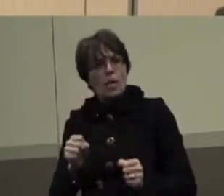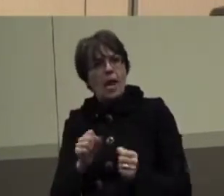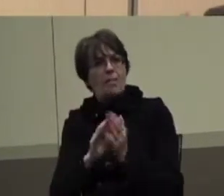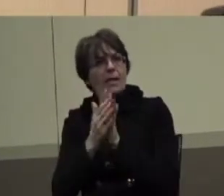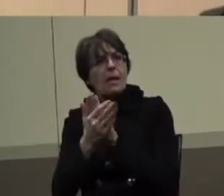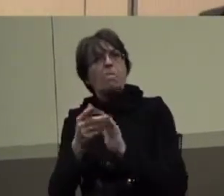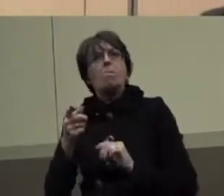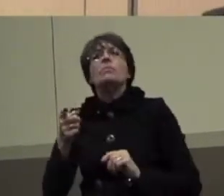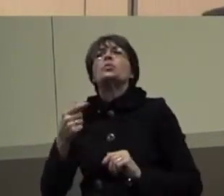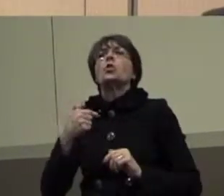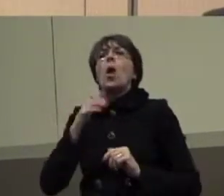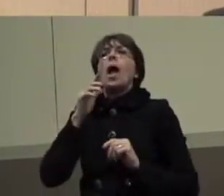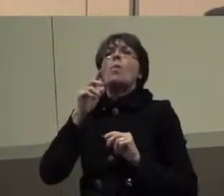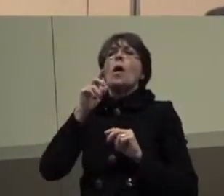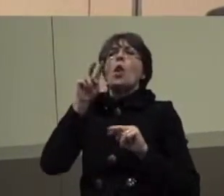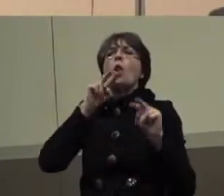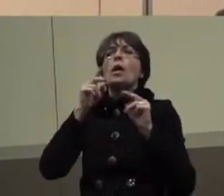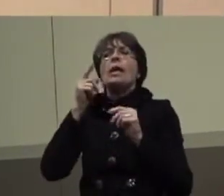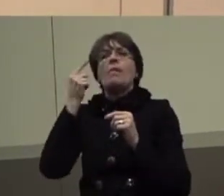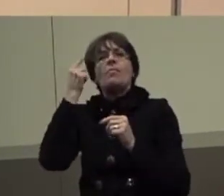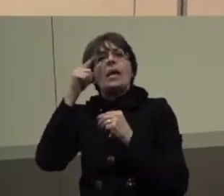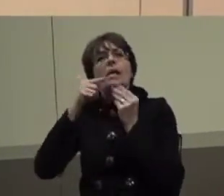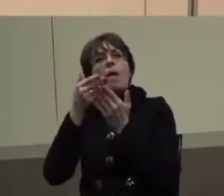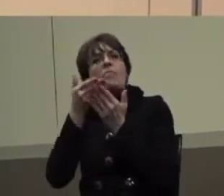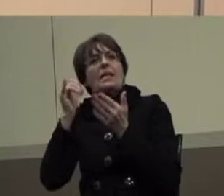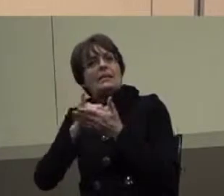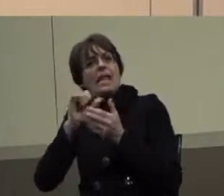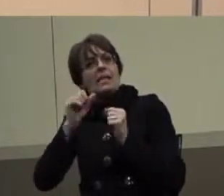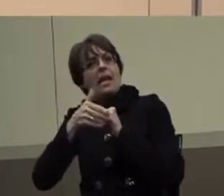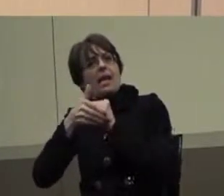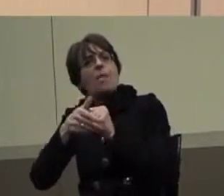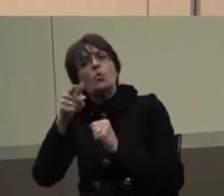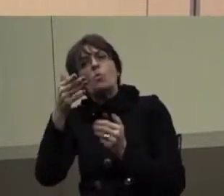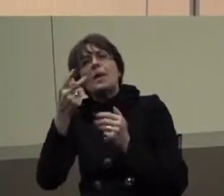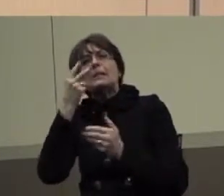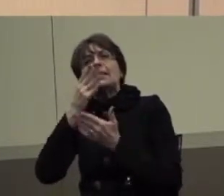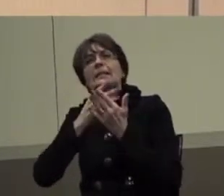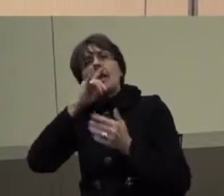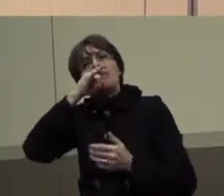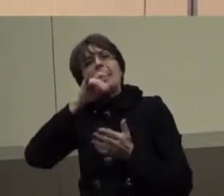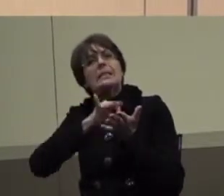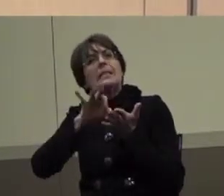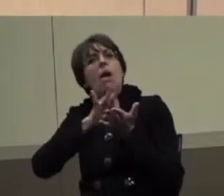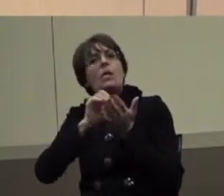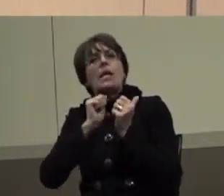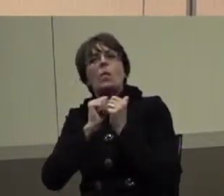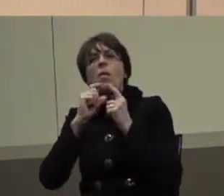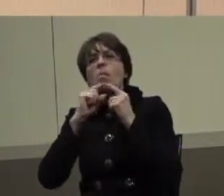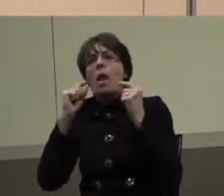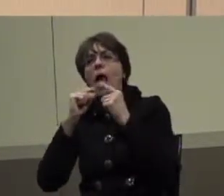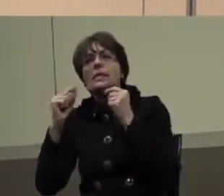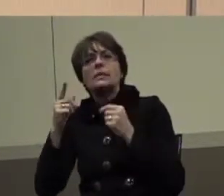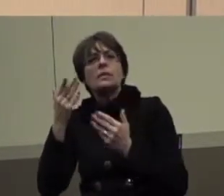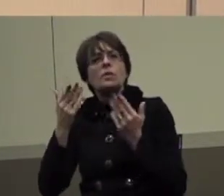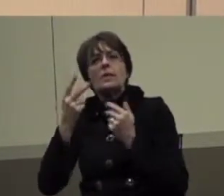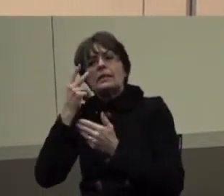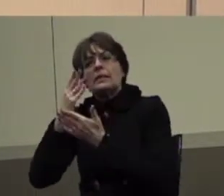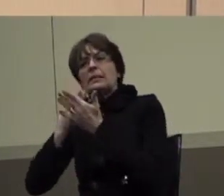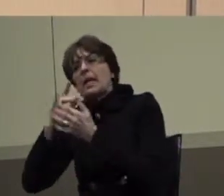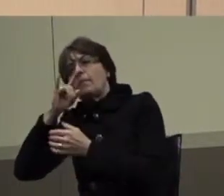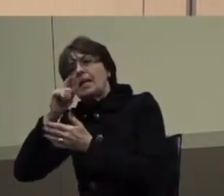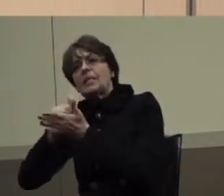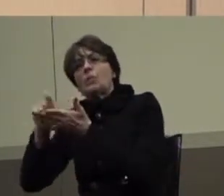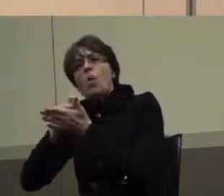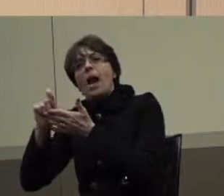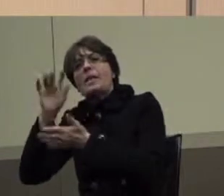So I'm going to be looking and thinking of things that might help you. So you might see some kids counting with blocks. You might see some kids writing their